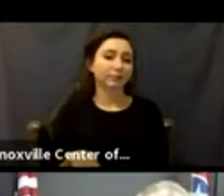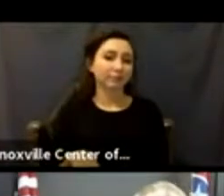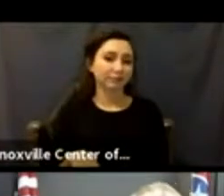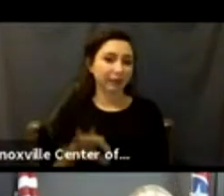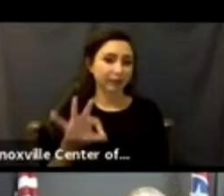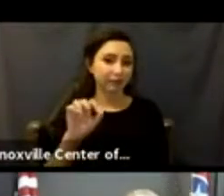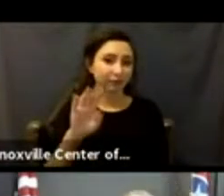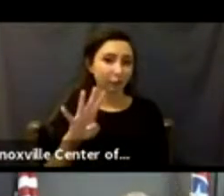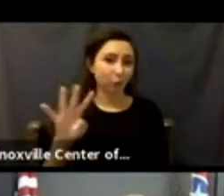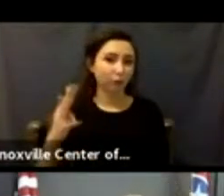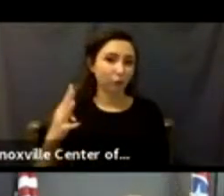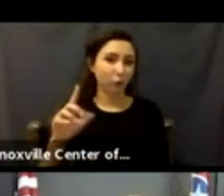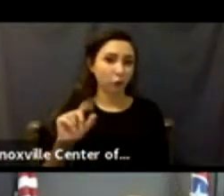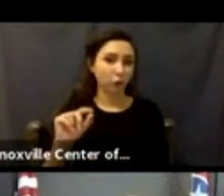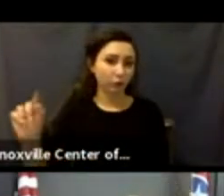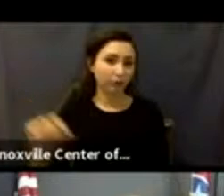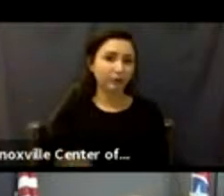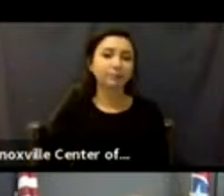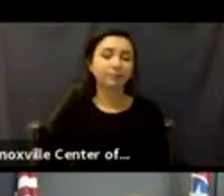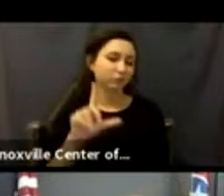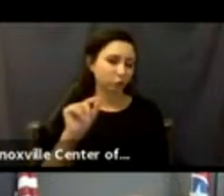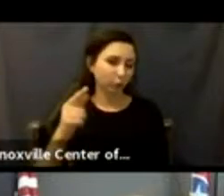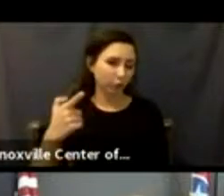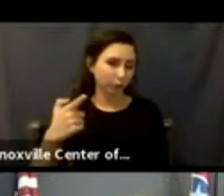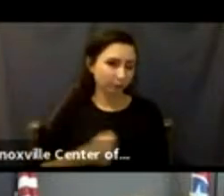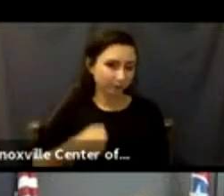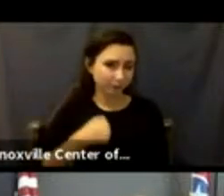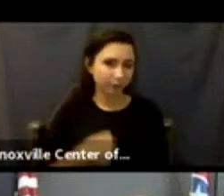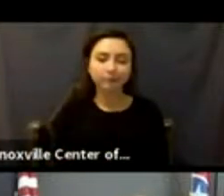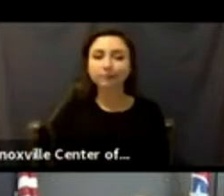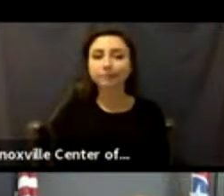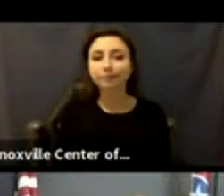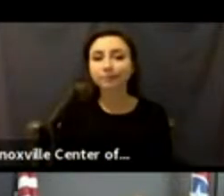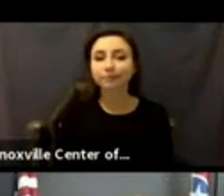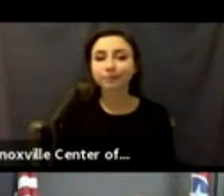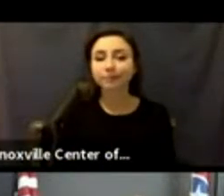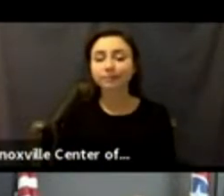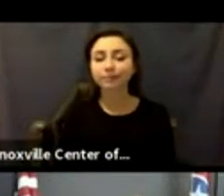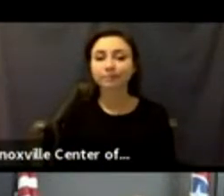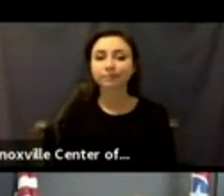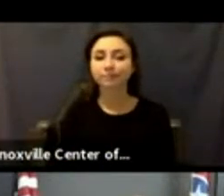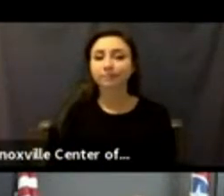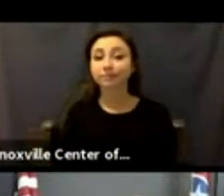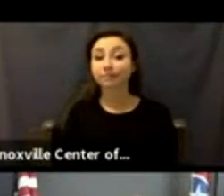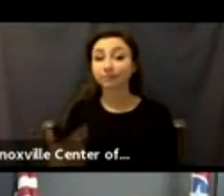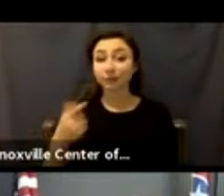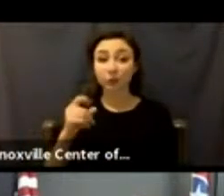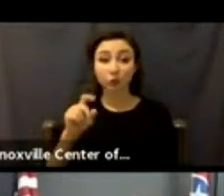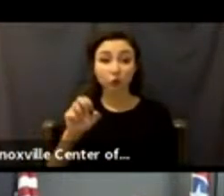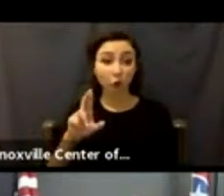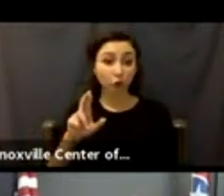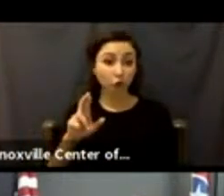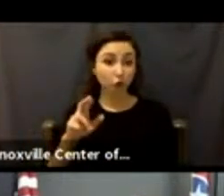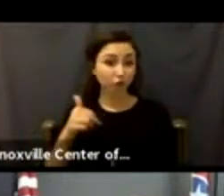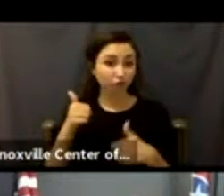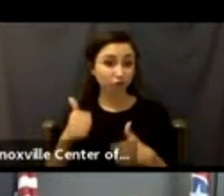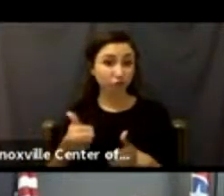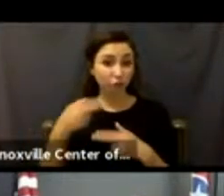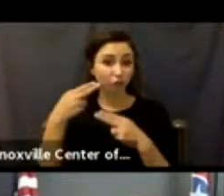12/01/24/2021. Dr. Goetcher, are we good to do the roll call now with that?